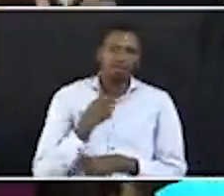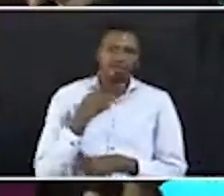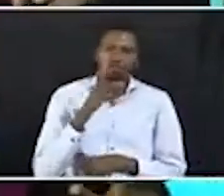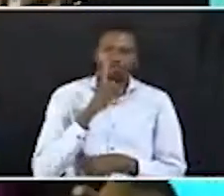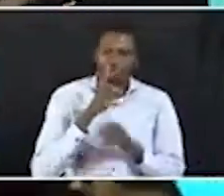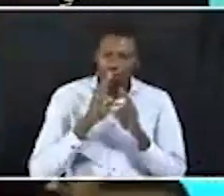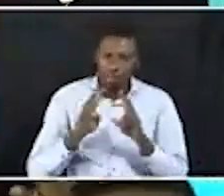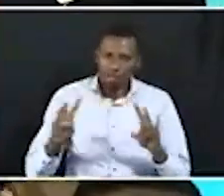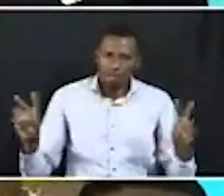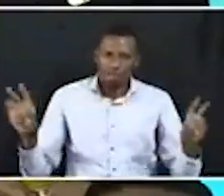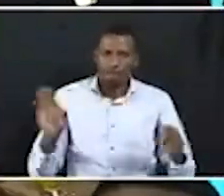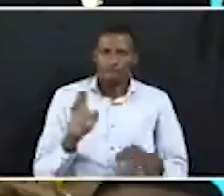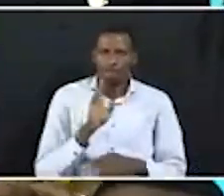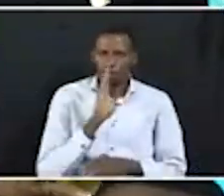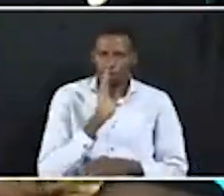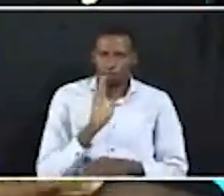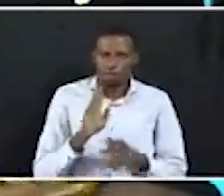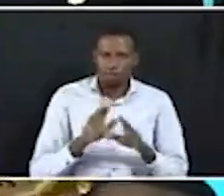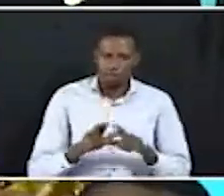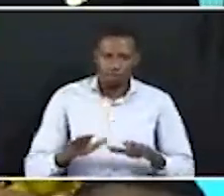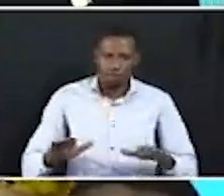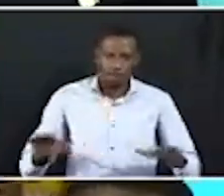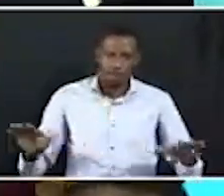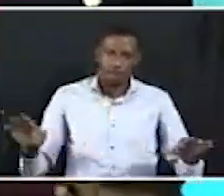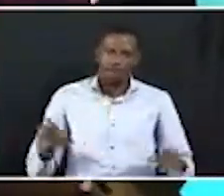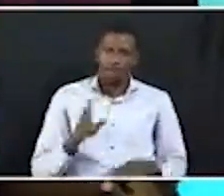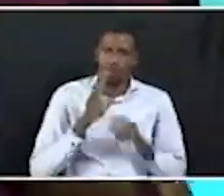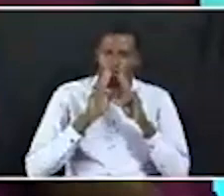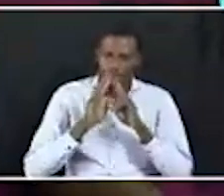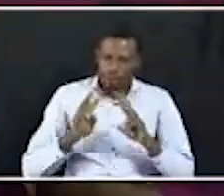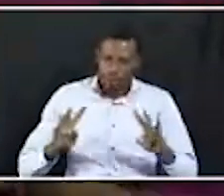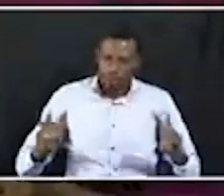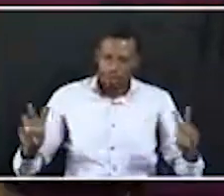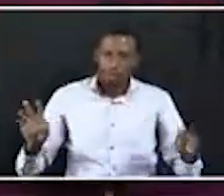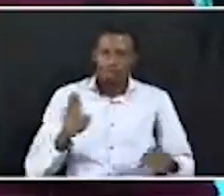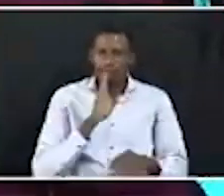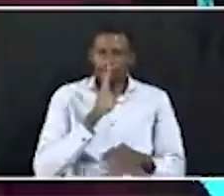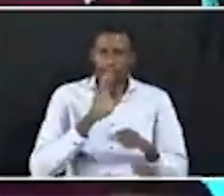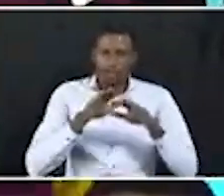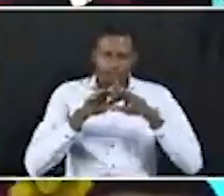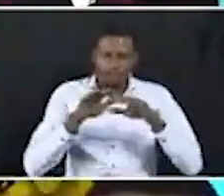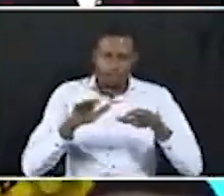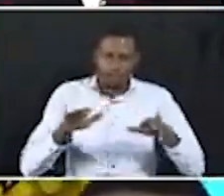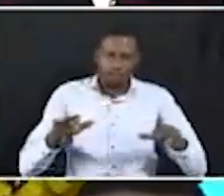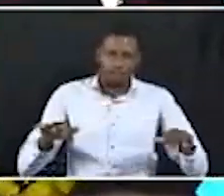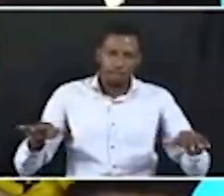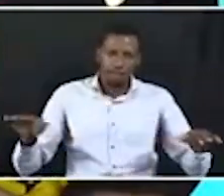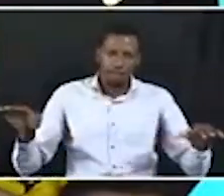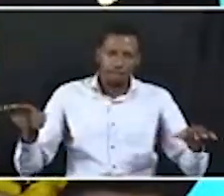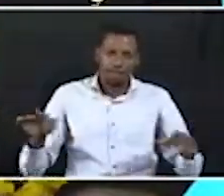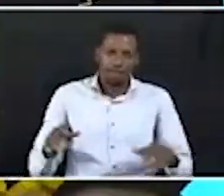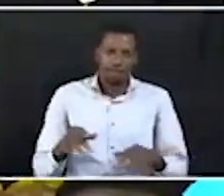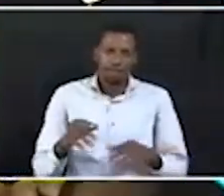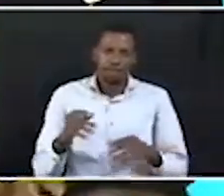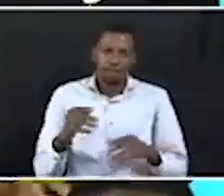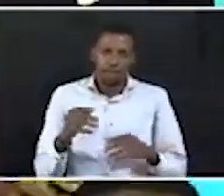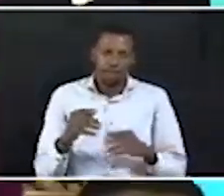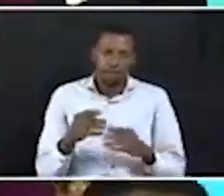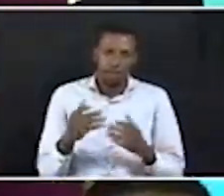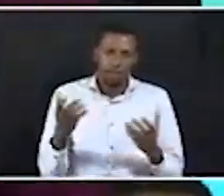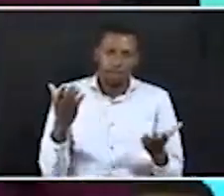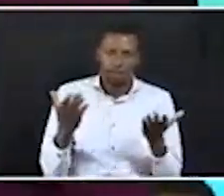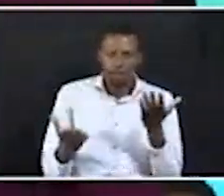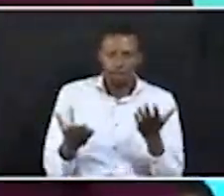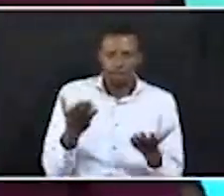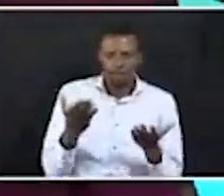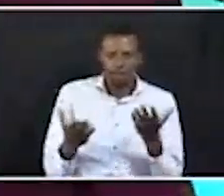will. Peace be still, peace be still.